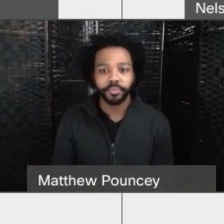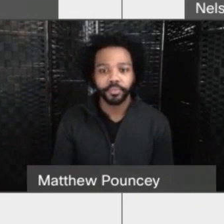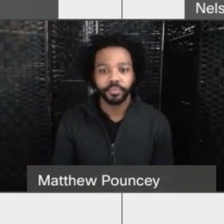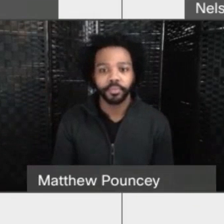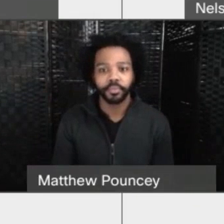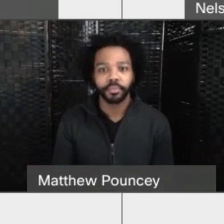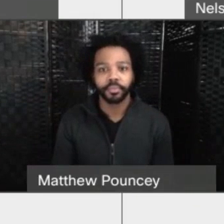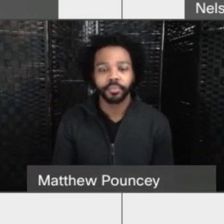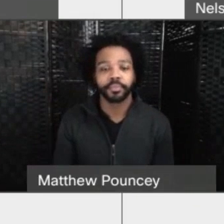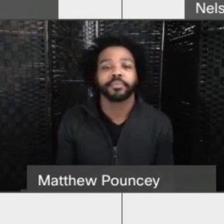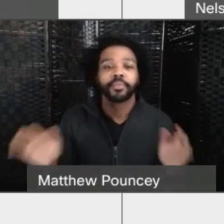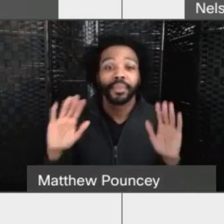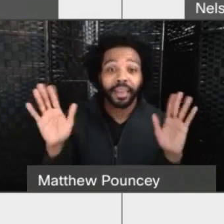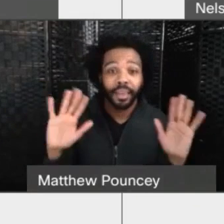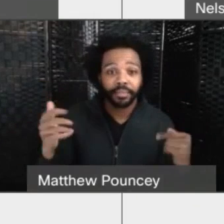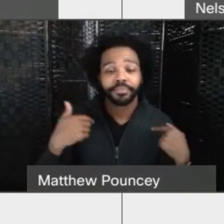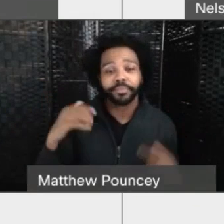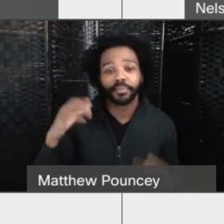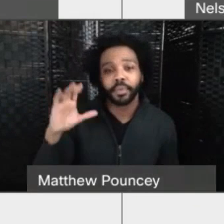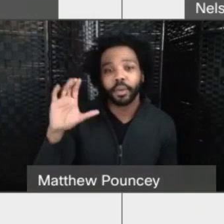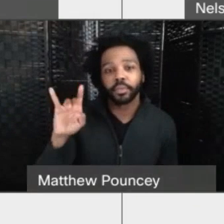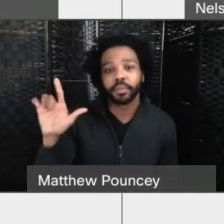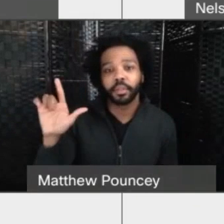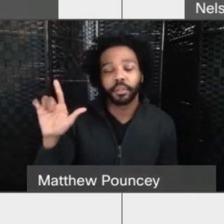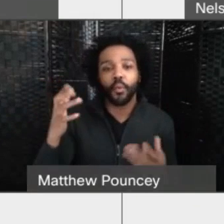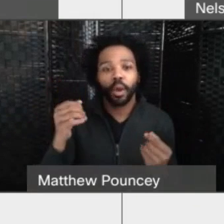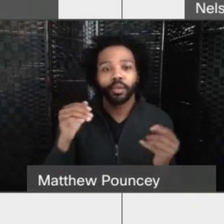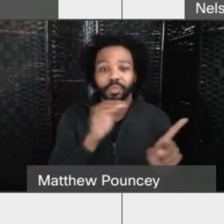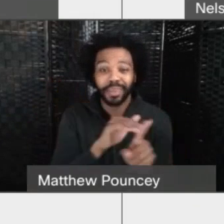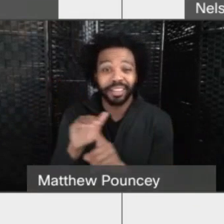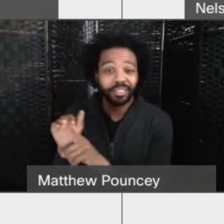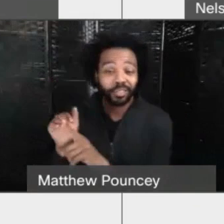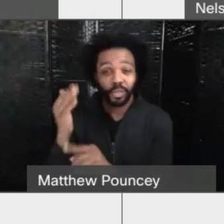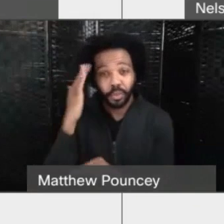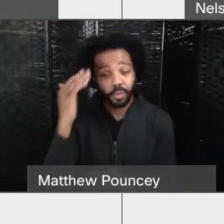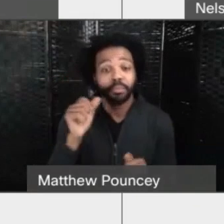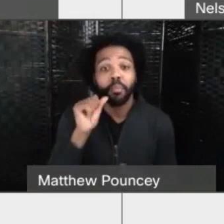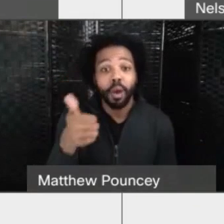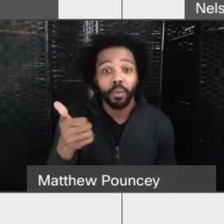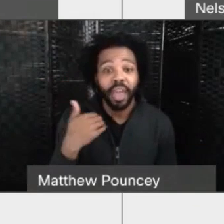Hi, this is Crystal. I just wanted to remind everyone of Project Action's meeting tomorrow